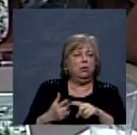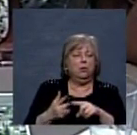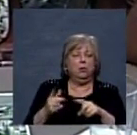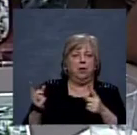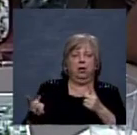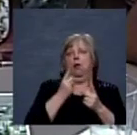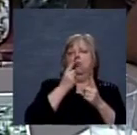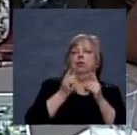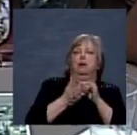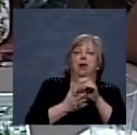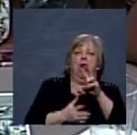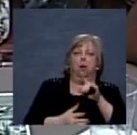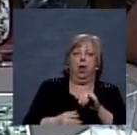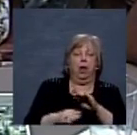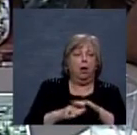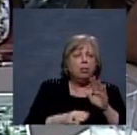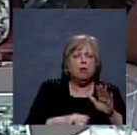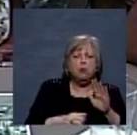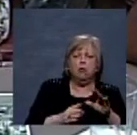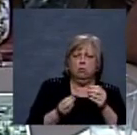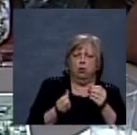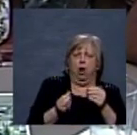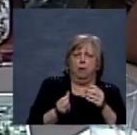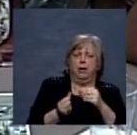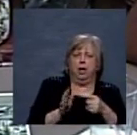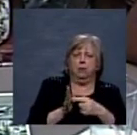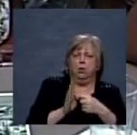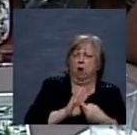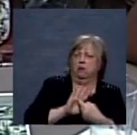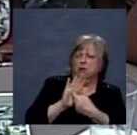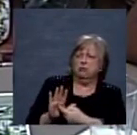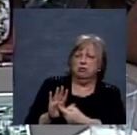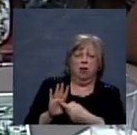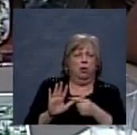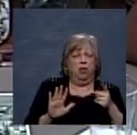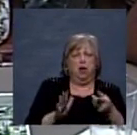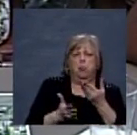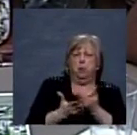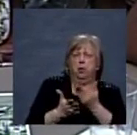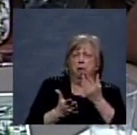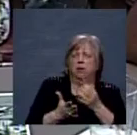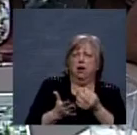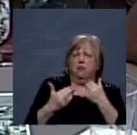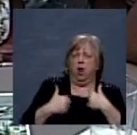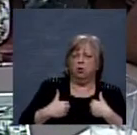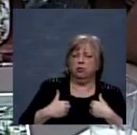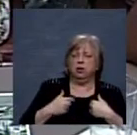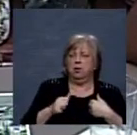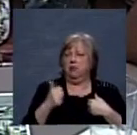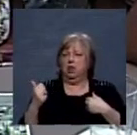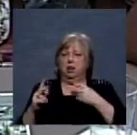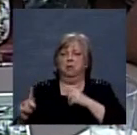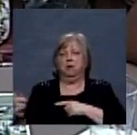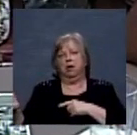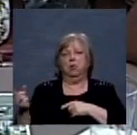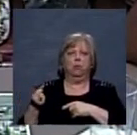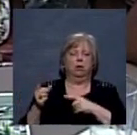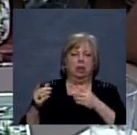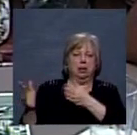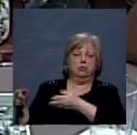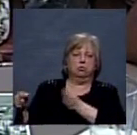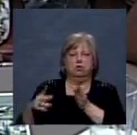accosted in that way on their own property and required to show their credentials, whereas this other person can walk up and down the